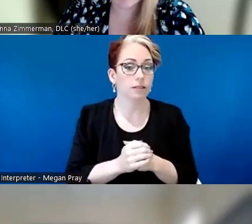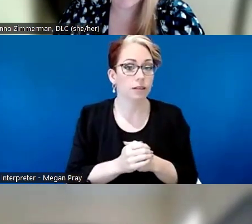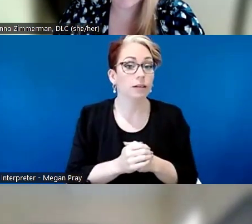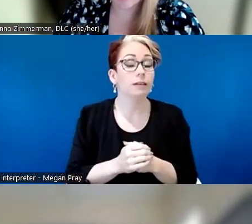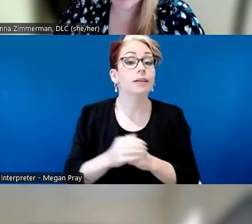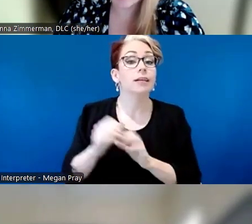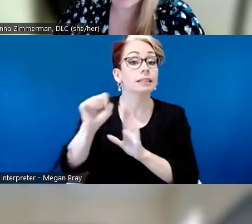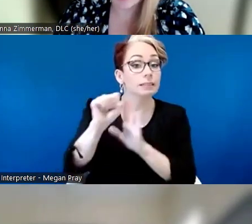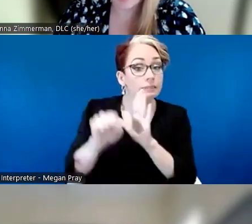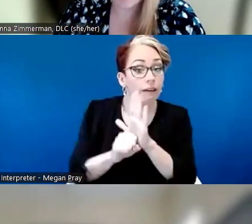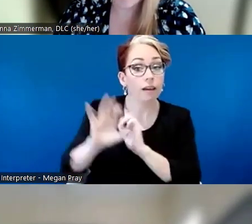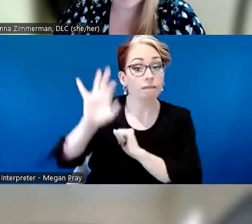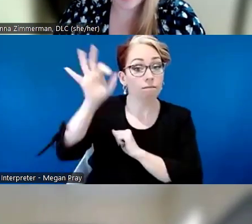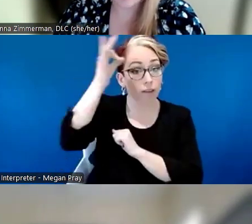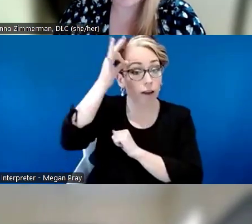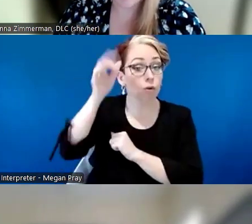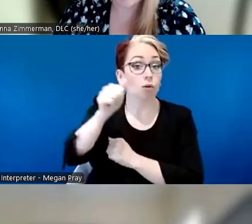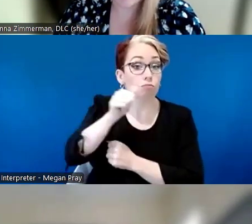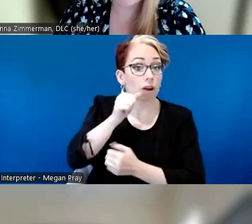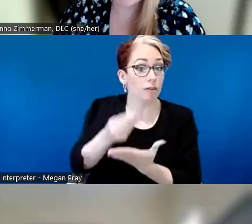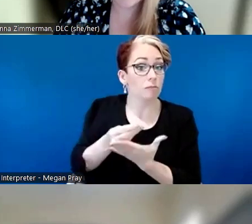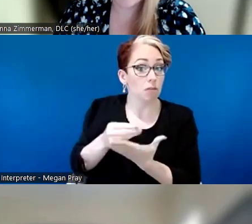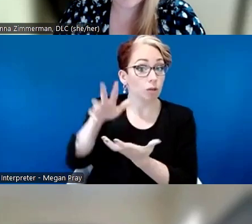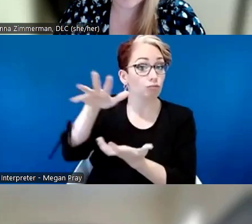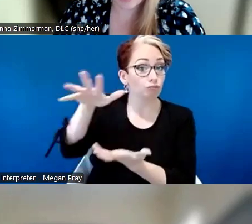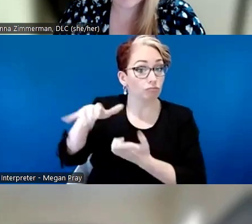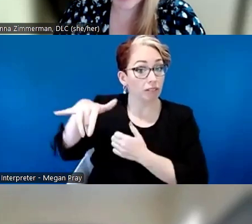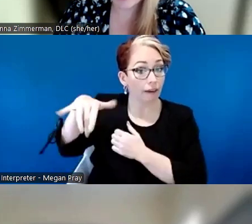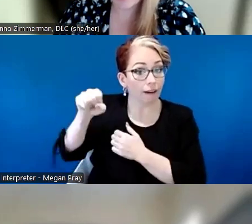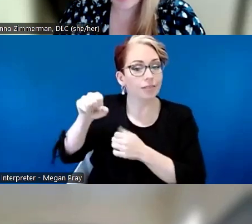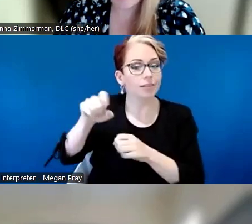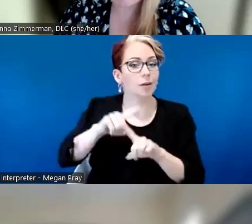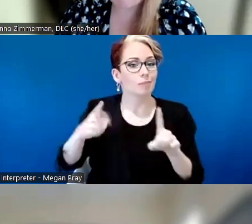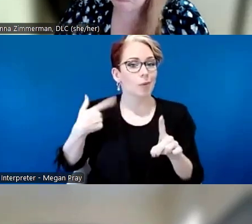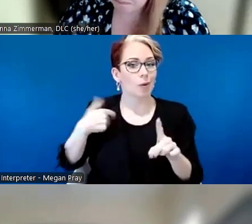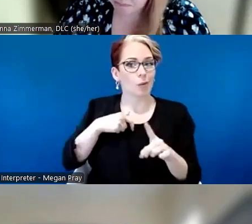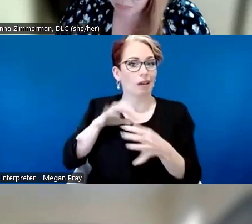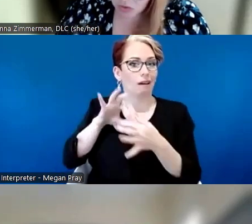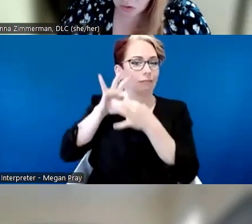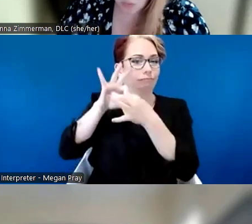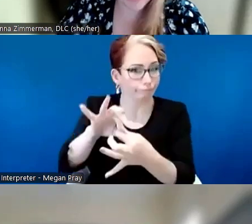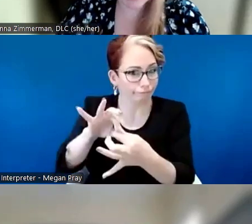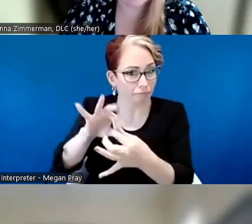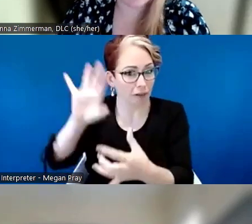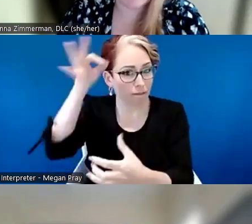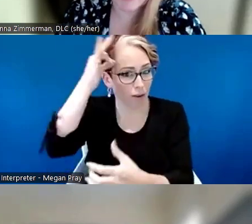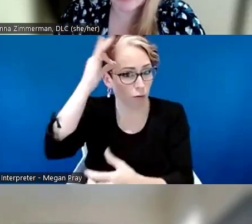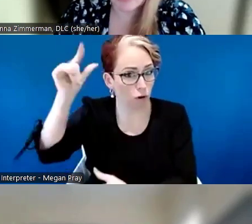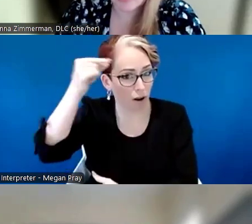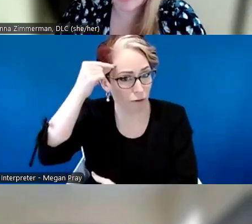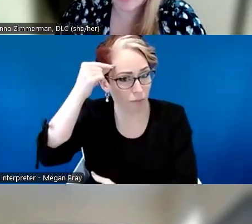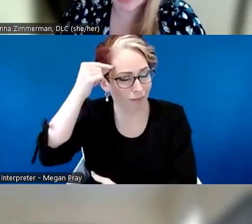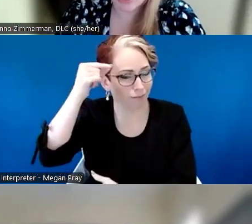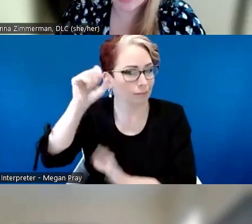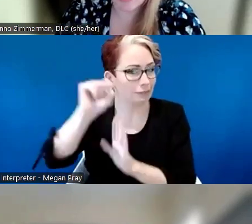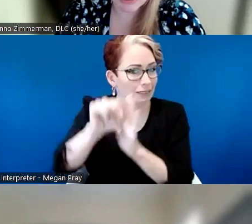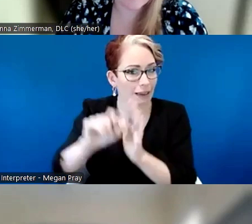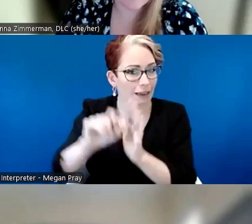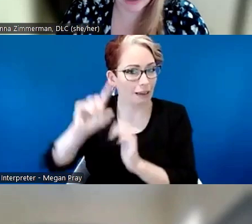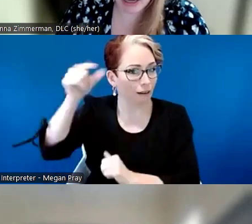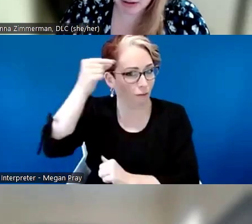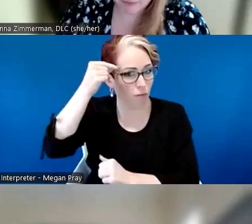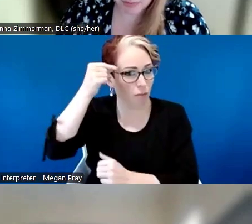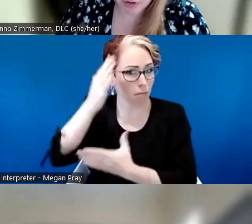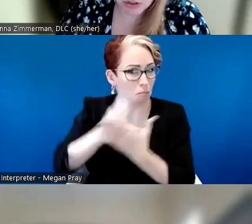some private funding, we're not a part of the federal government or the state government. We just